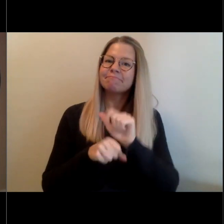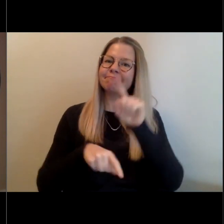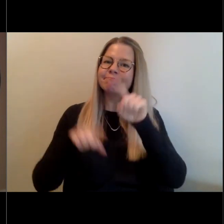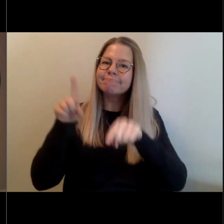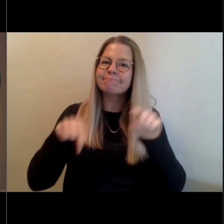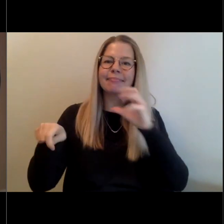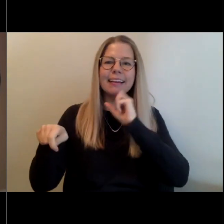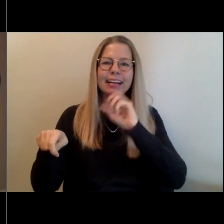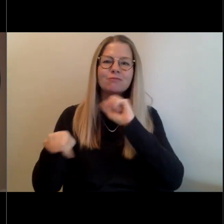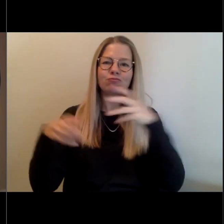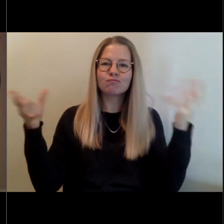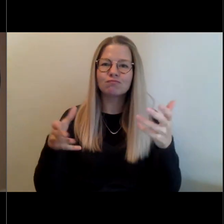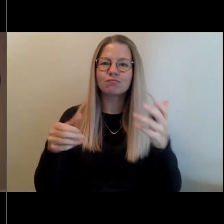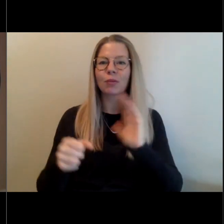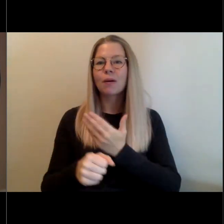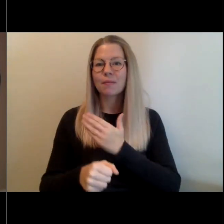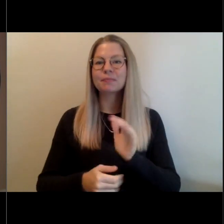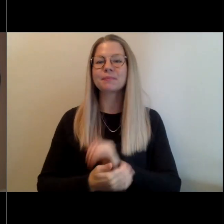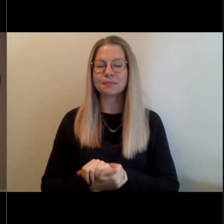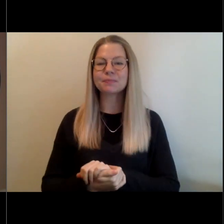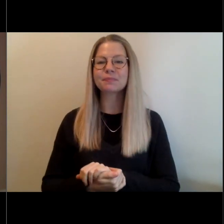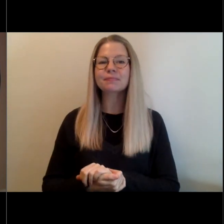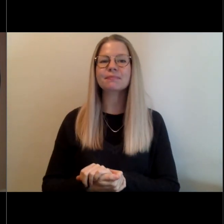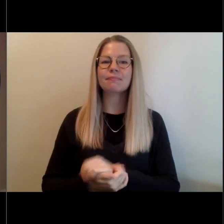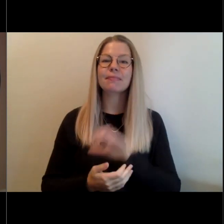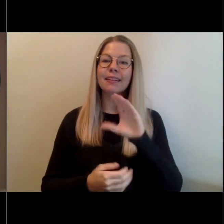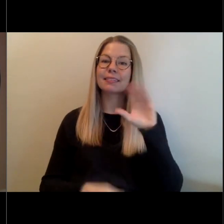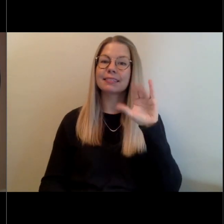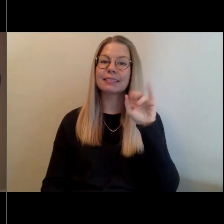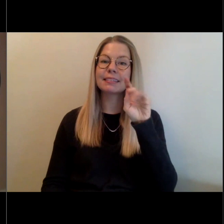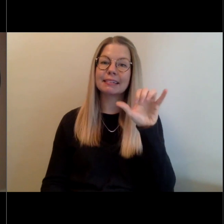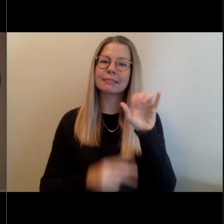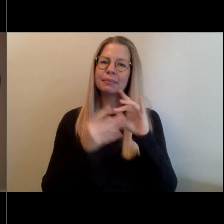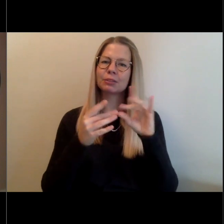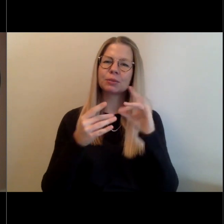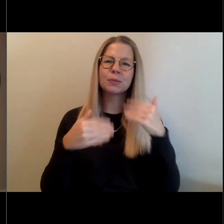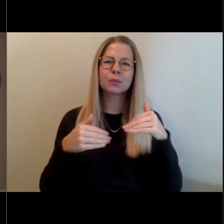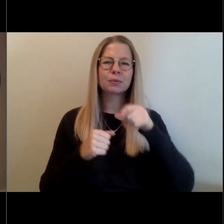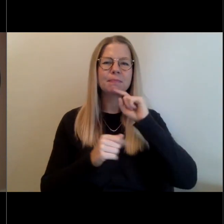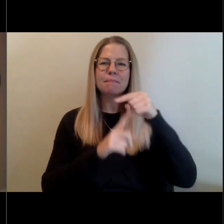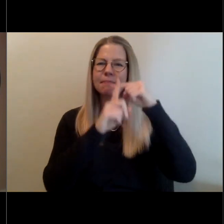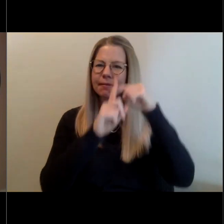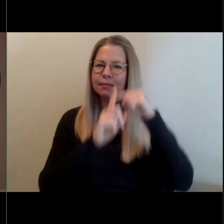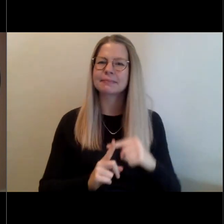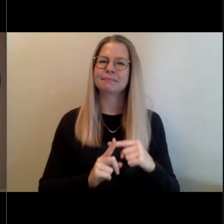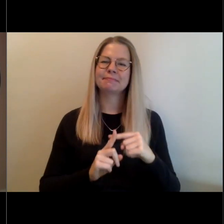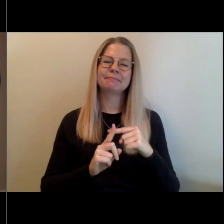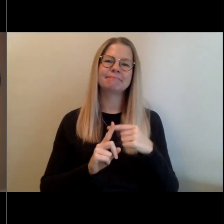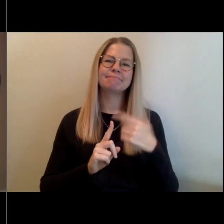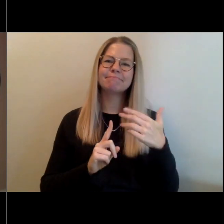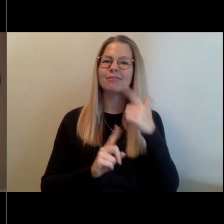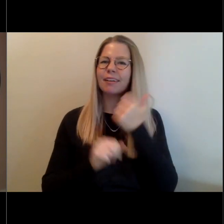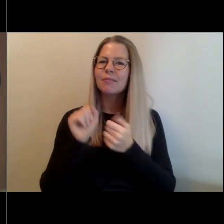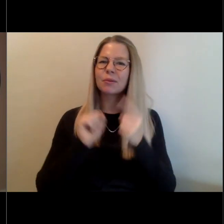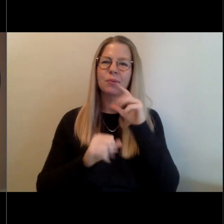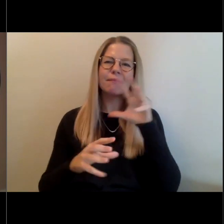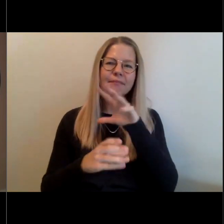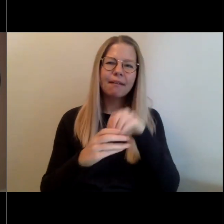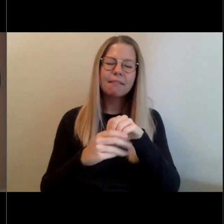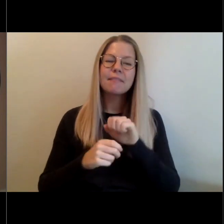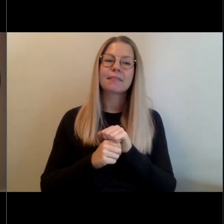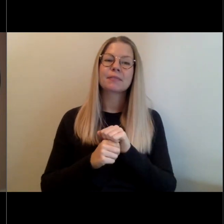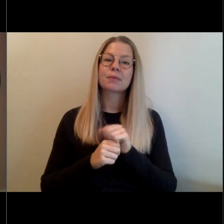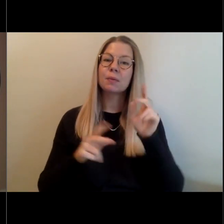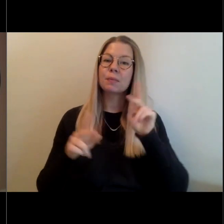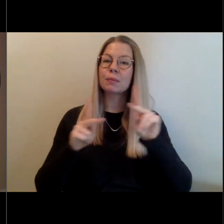Cindy mentioned that there were some really positive outcomes for everyone involved in the initiative. So participants said that they